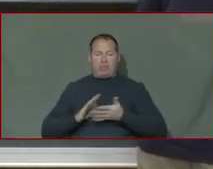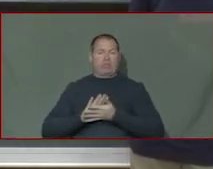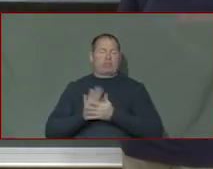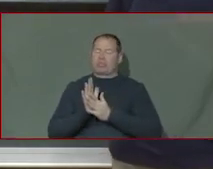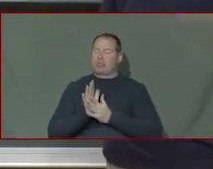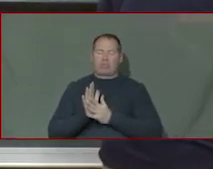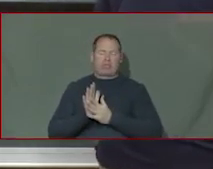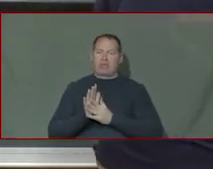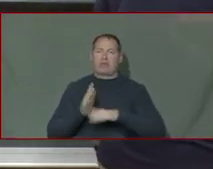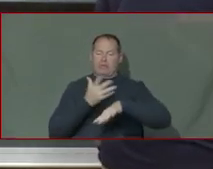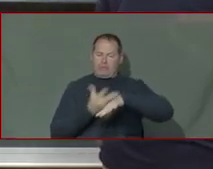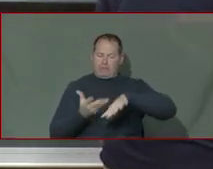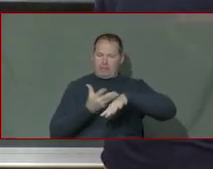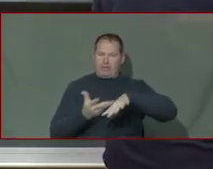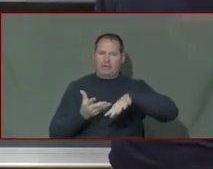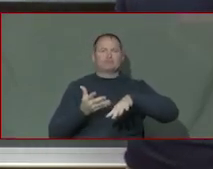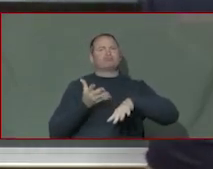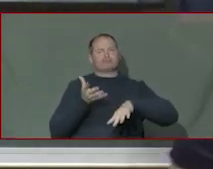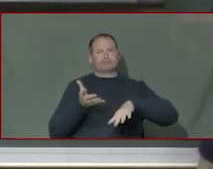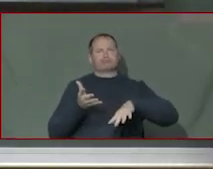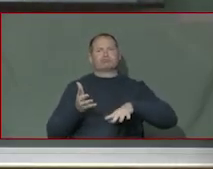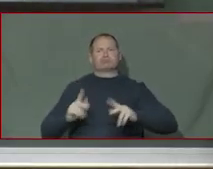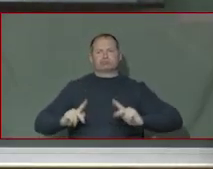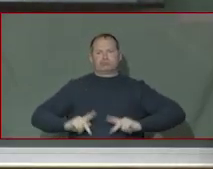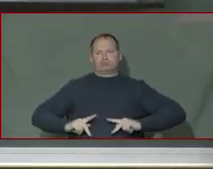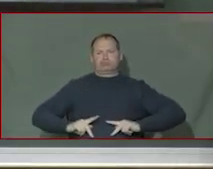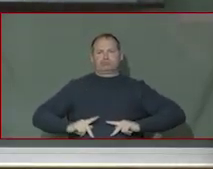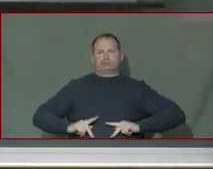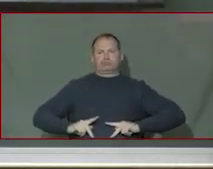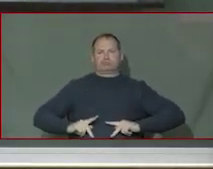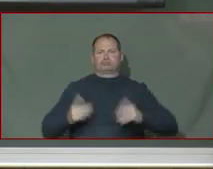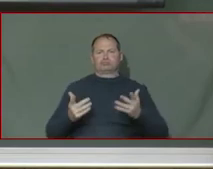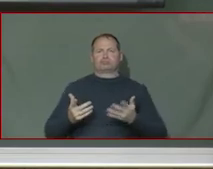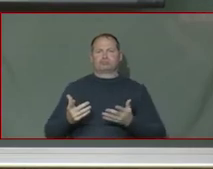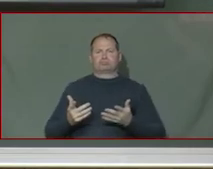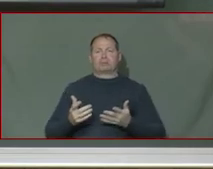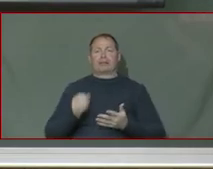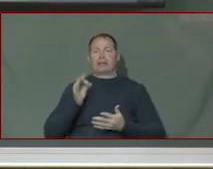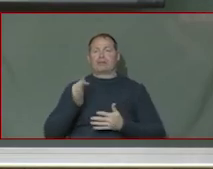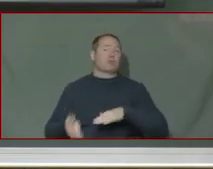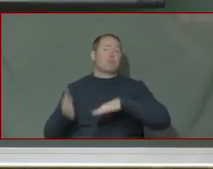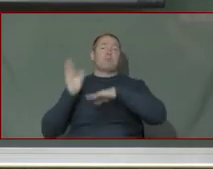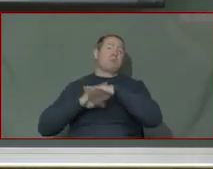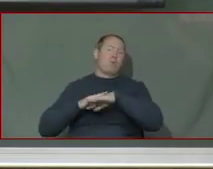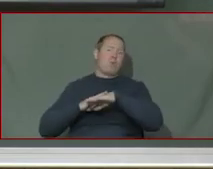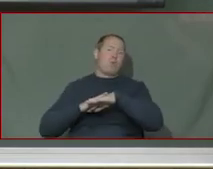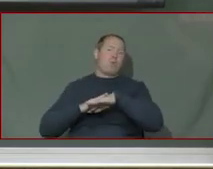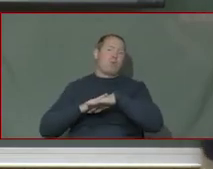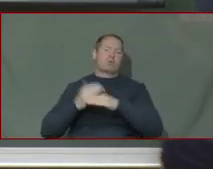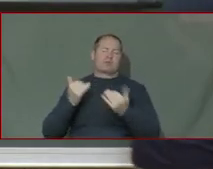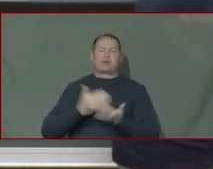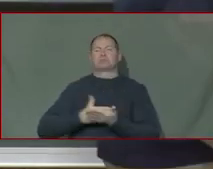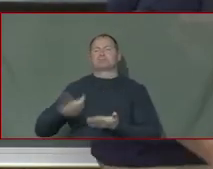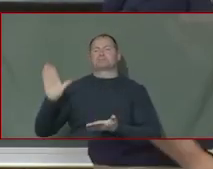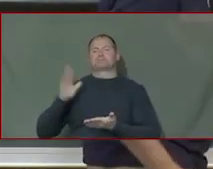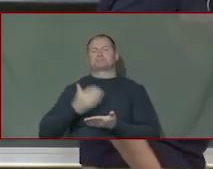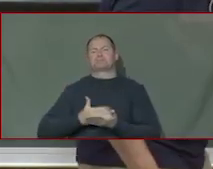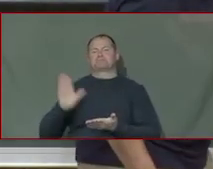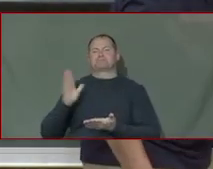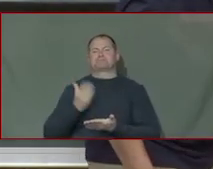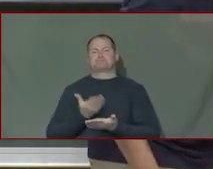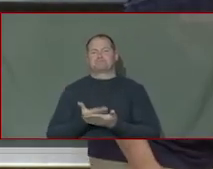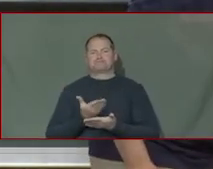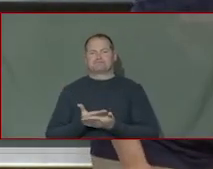the blood, the kidneys will make sure that whatever is extra must go out, and